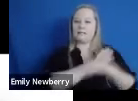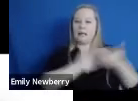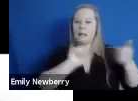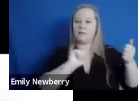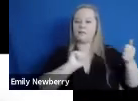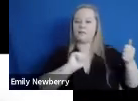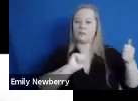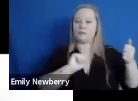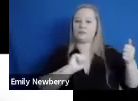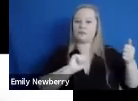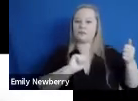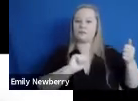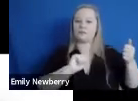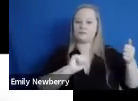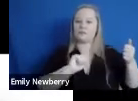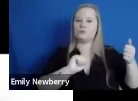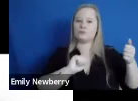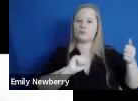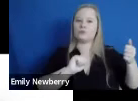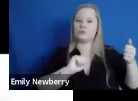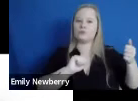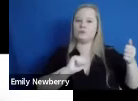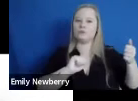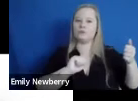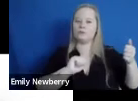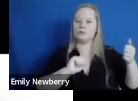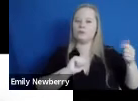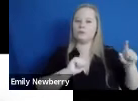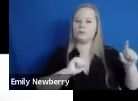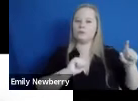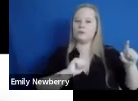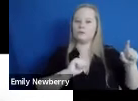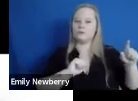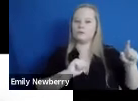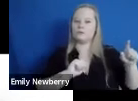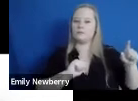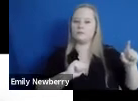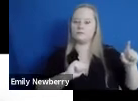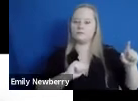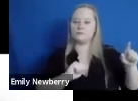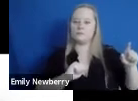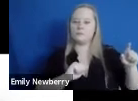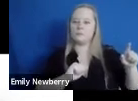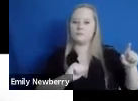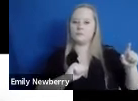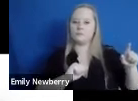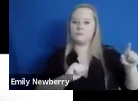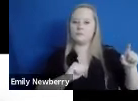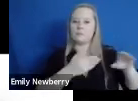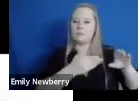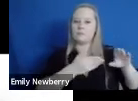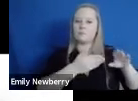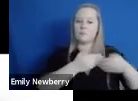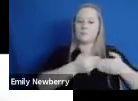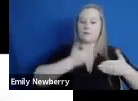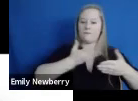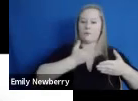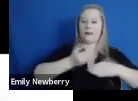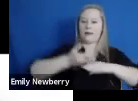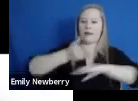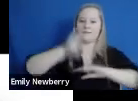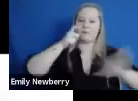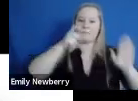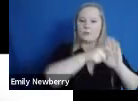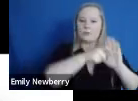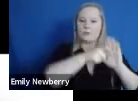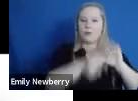we'll do in thereafter is we'll plant a sorghum Sudan. You can see this is a before and after. So the one on the left side